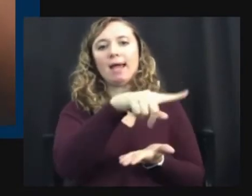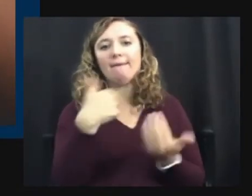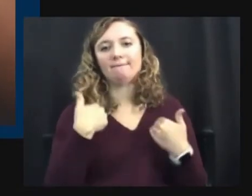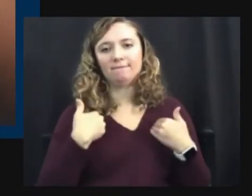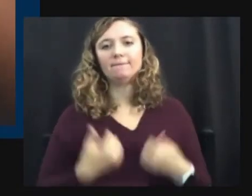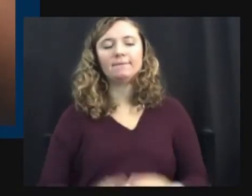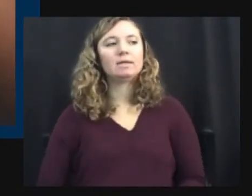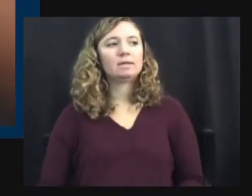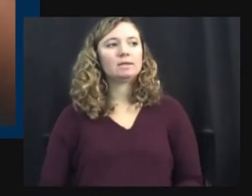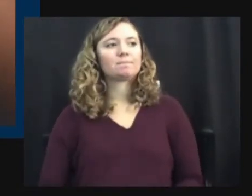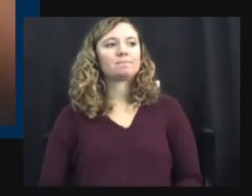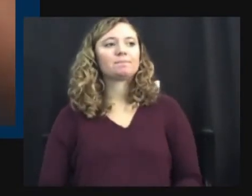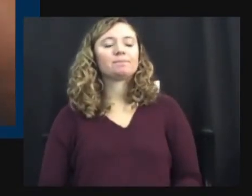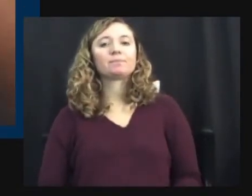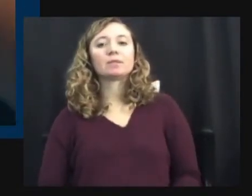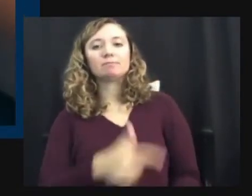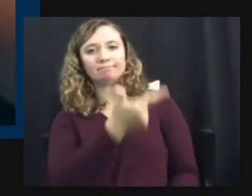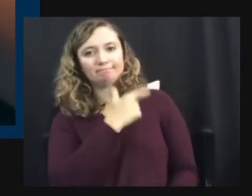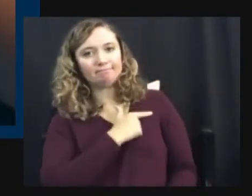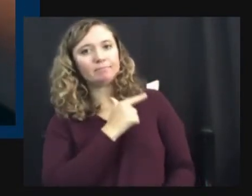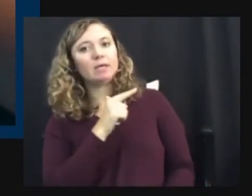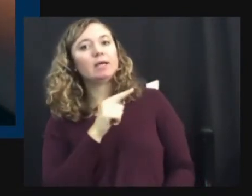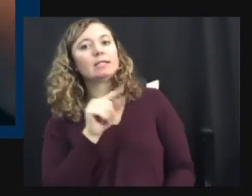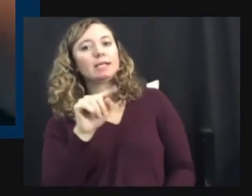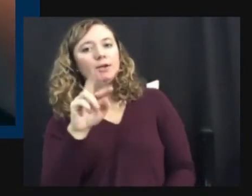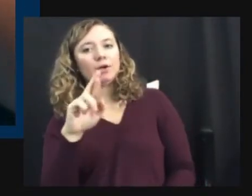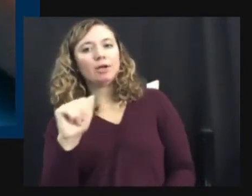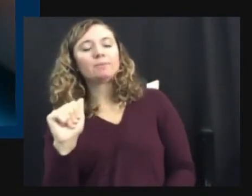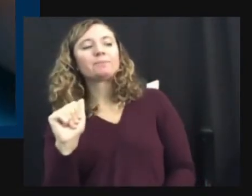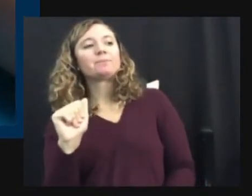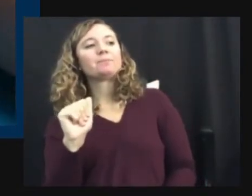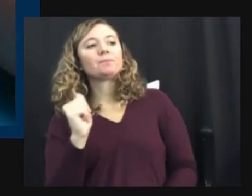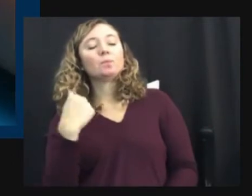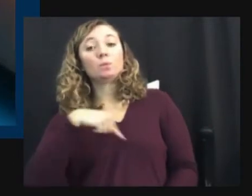the difference between